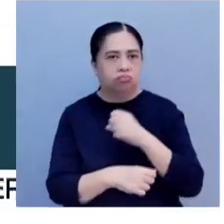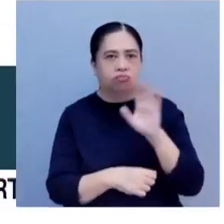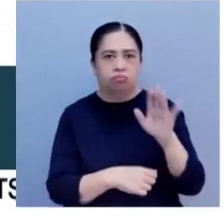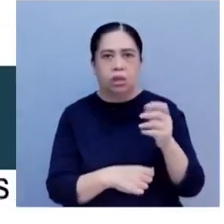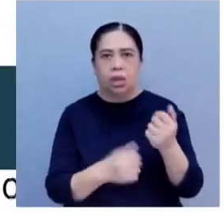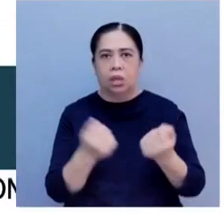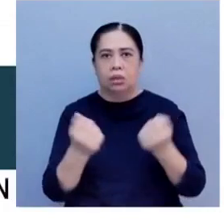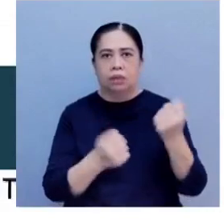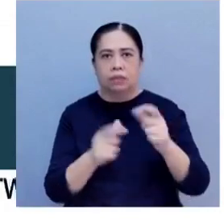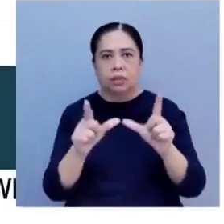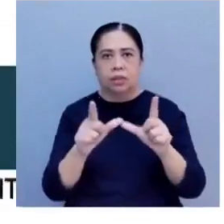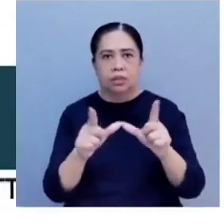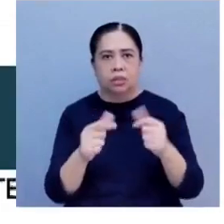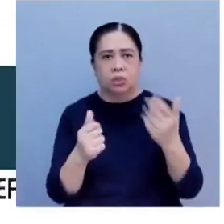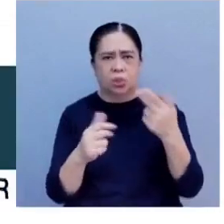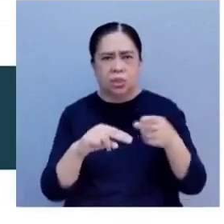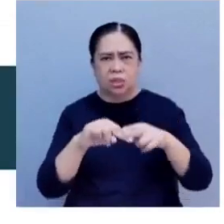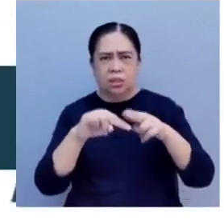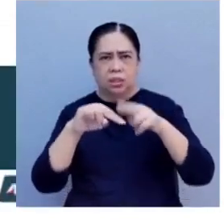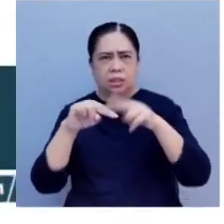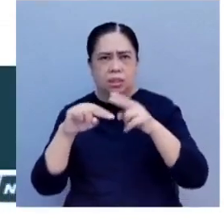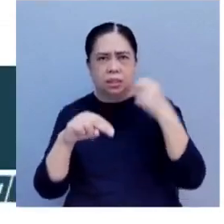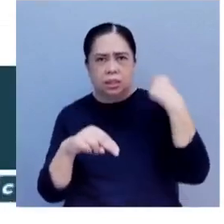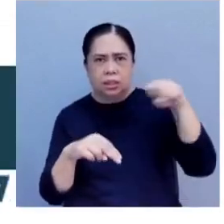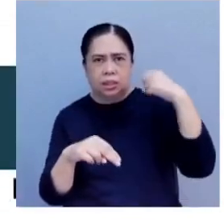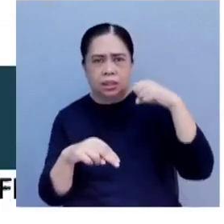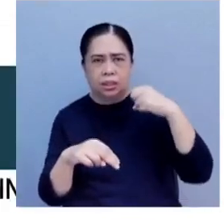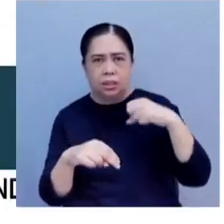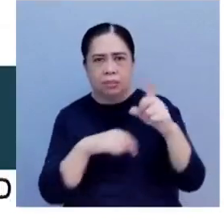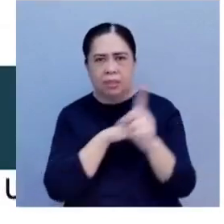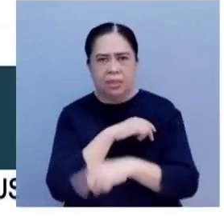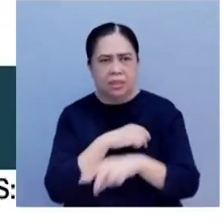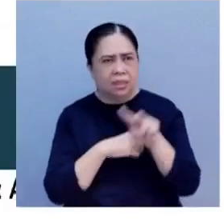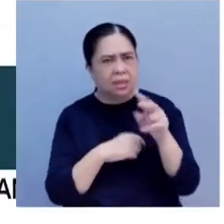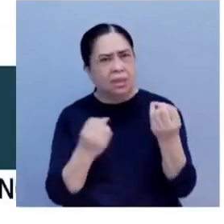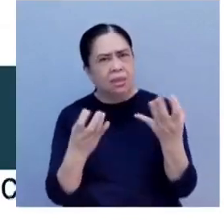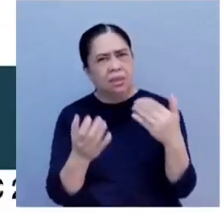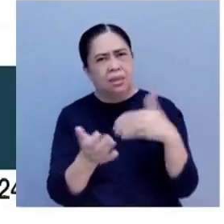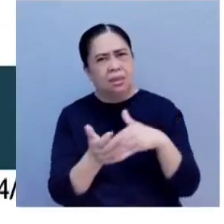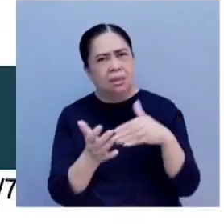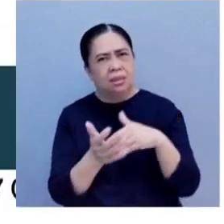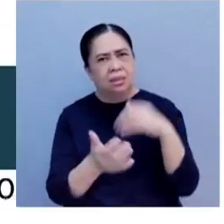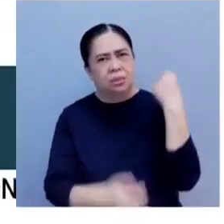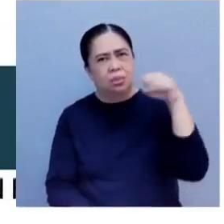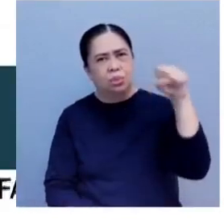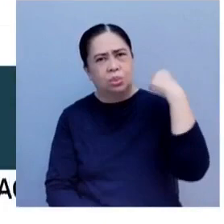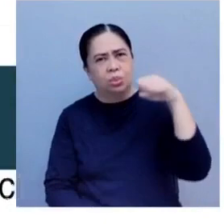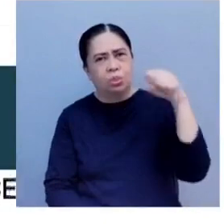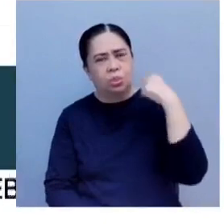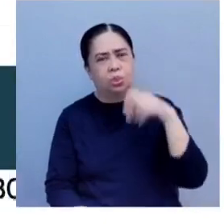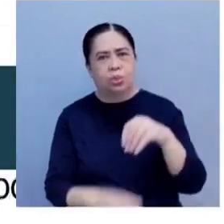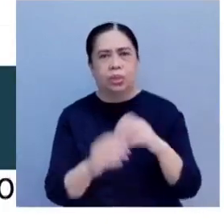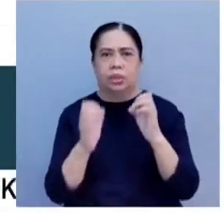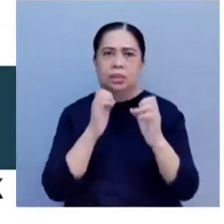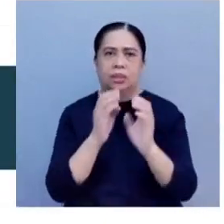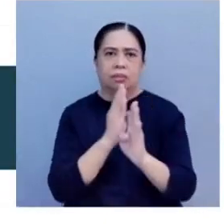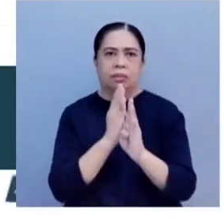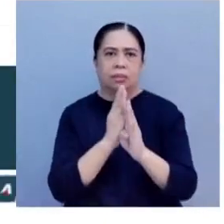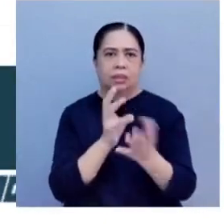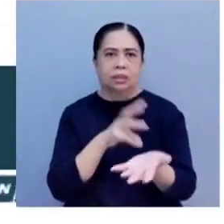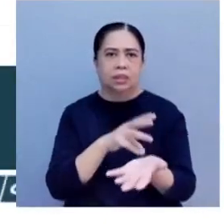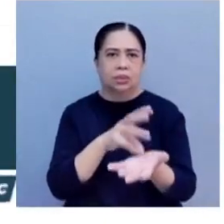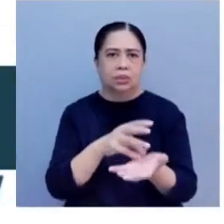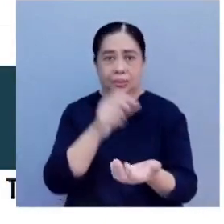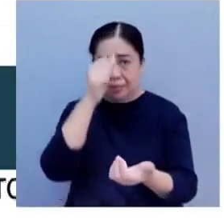driver's license. So why are we increasing the penalties? Because we are seeing a lot of violators in the EDSA bus carousel. Remember,